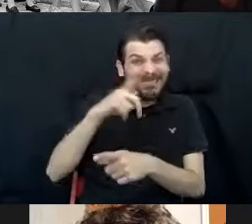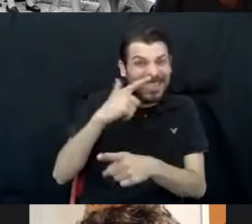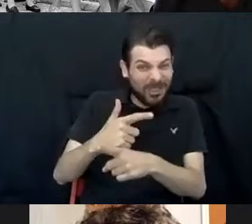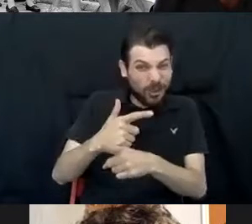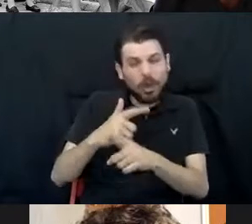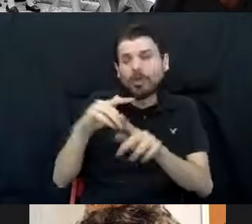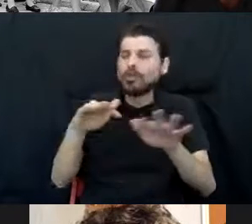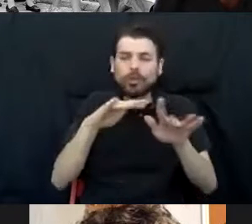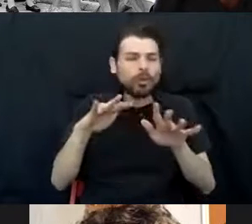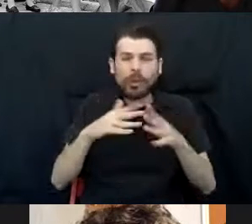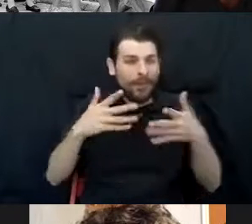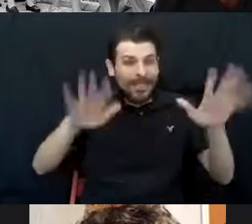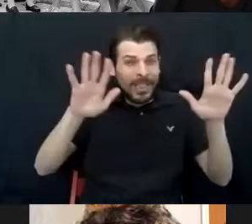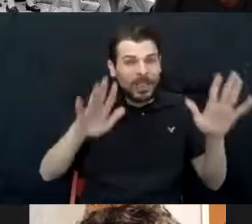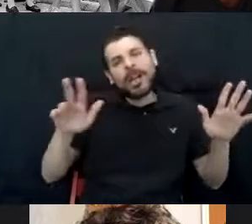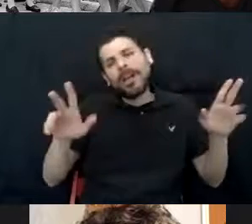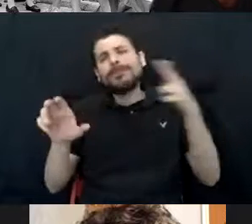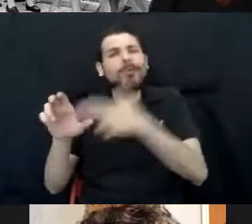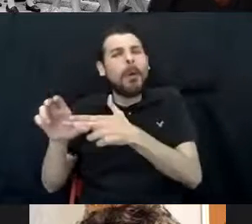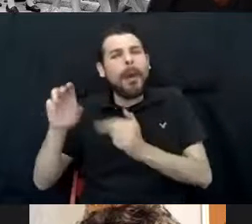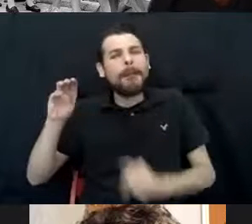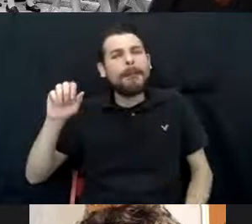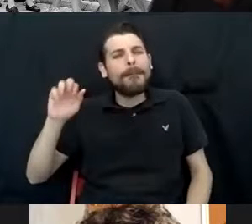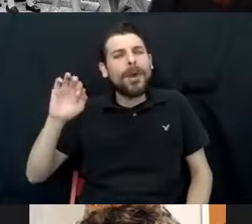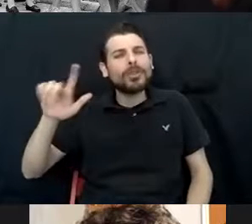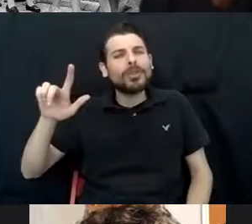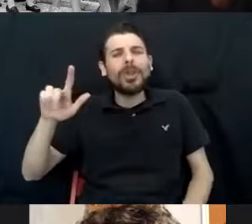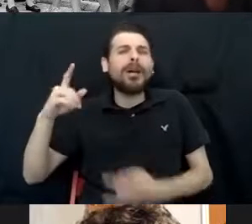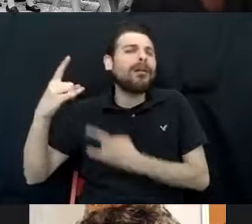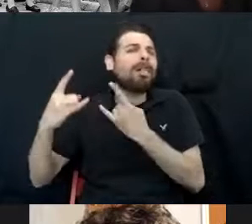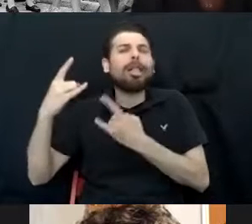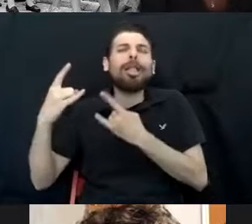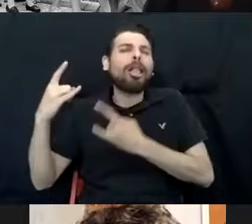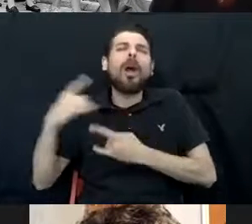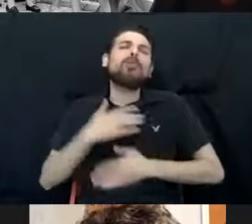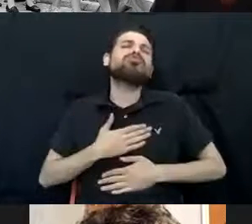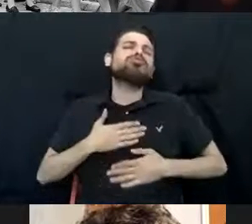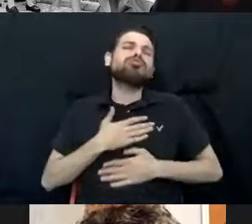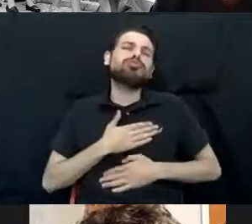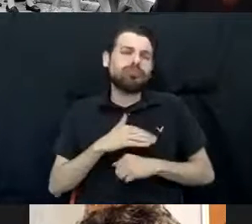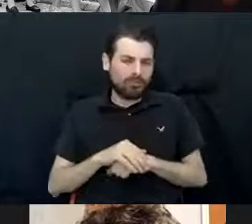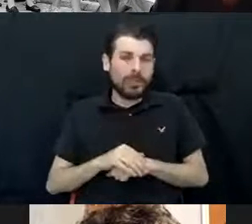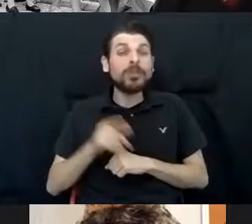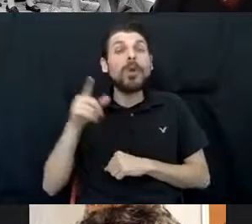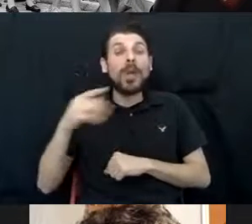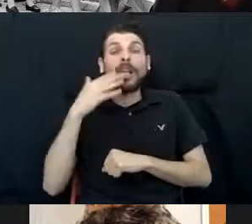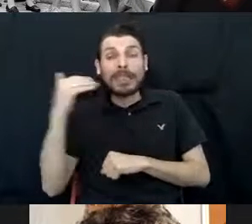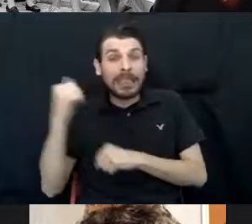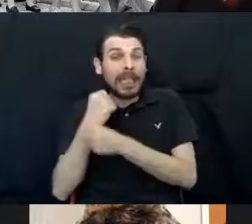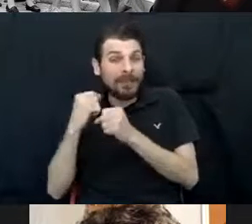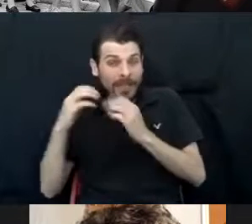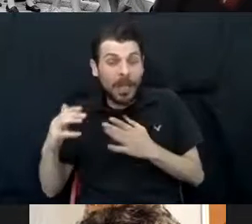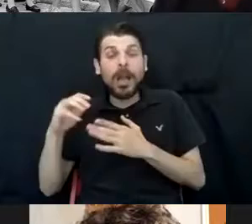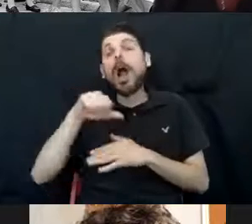Marshall, and it was such a treat. In addition to the Freedom Singers, Mavis Staples and many